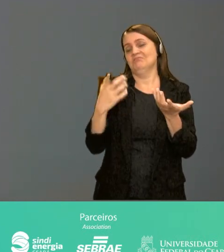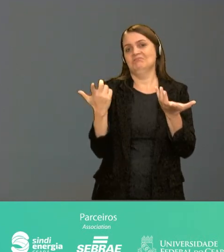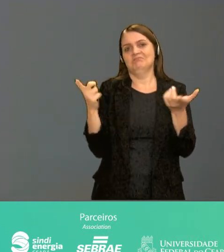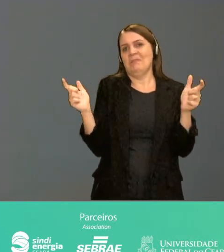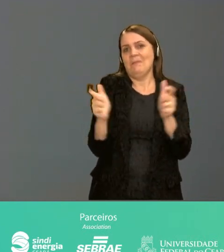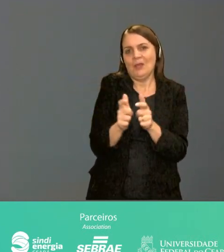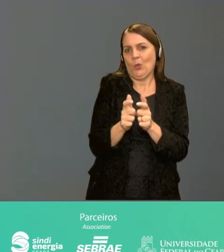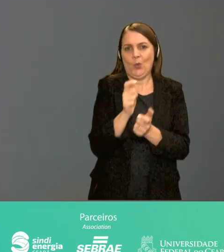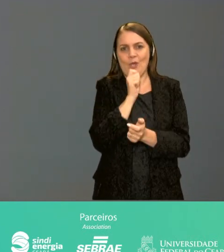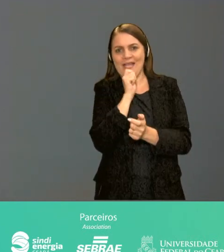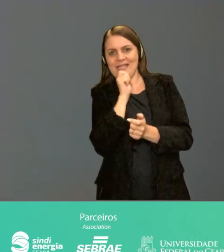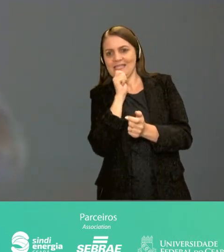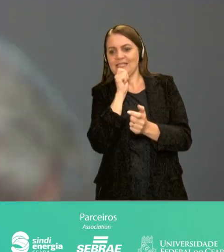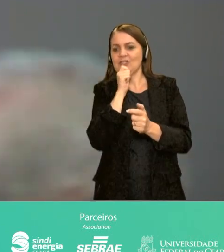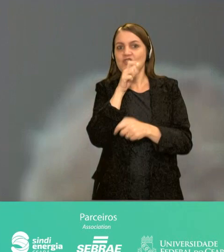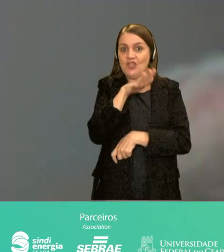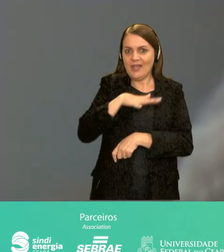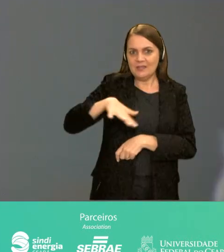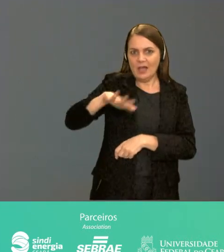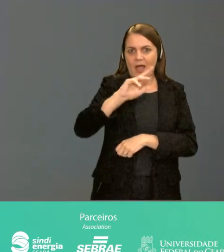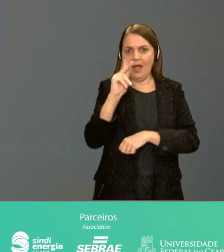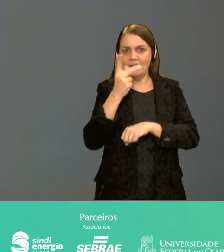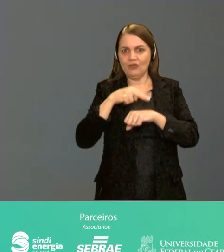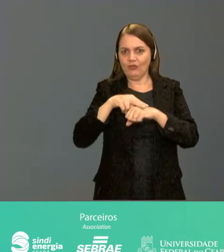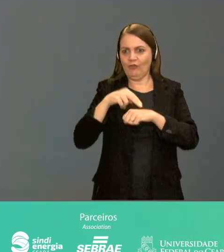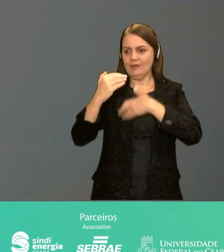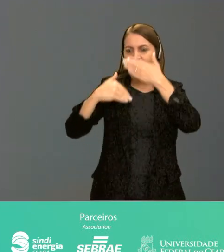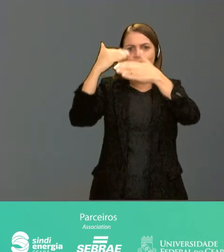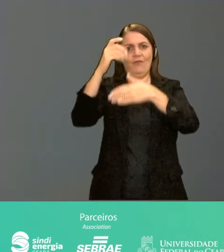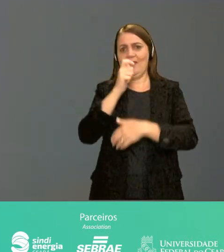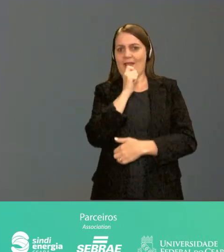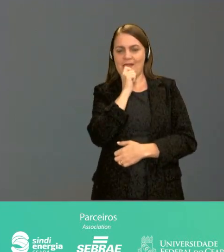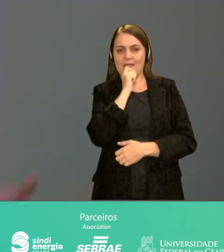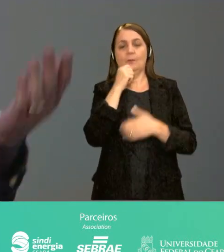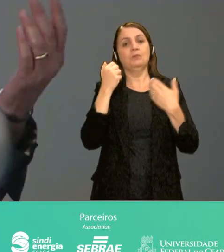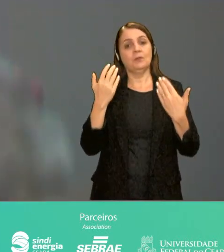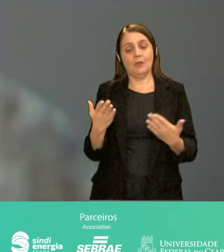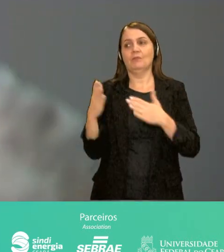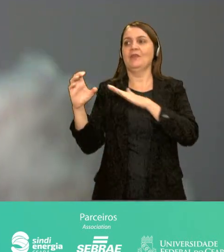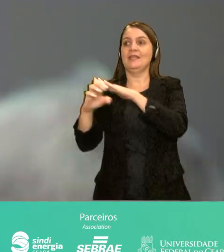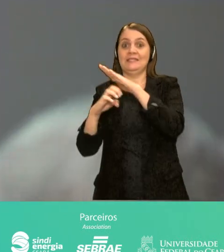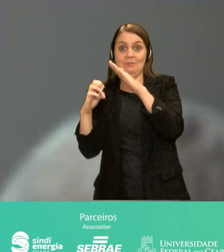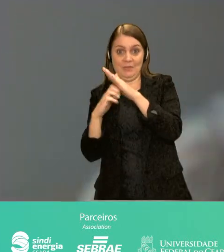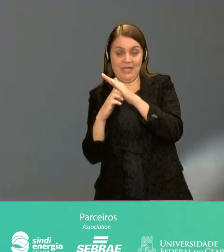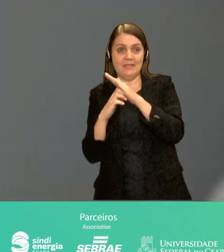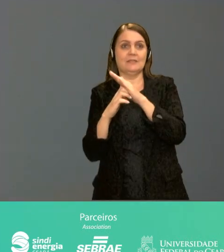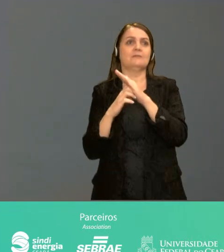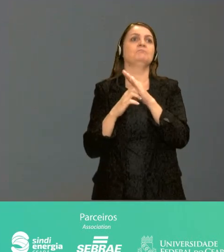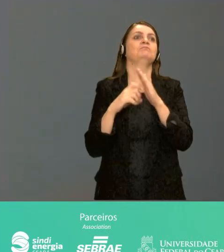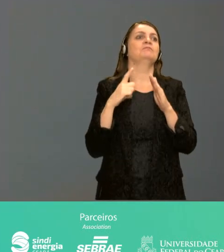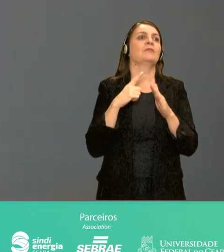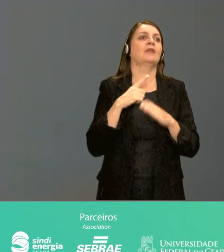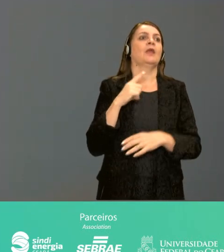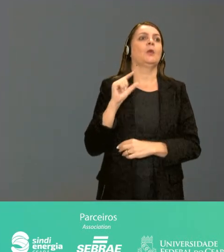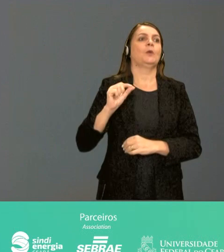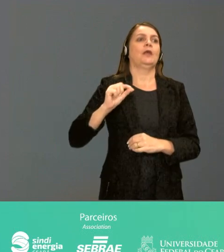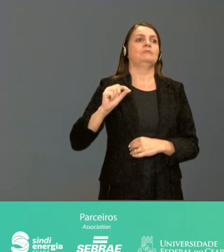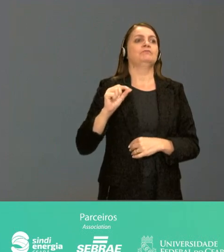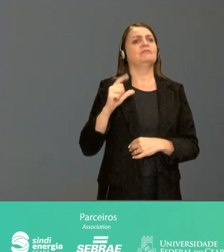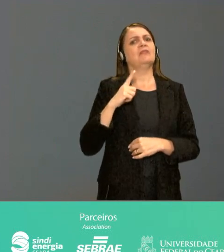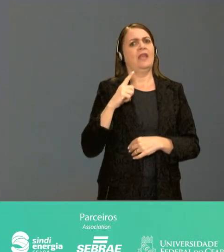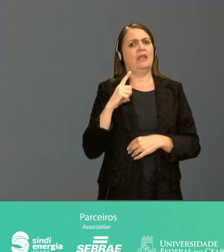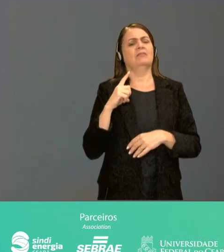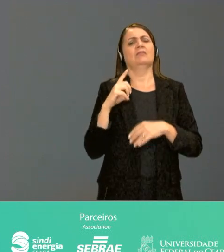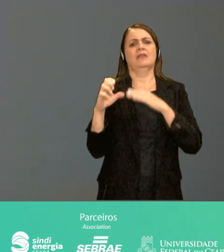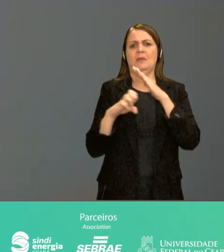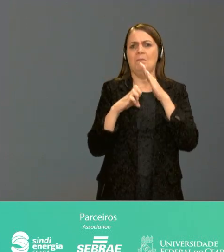market yet. Então, o fato dessas empresas, a ThyssenKrupp já está no Brasil há quantos anos? Mais